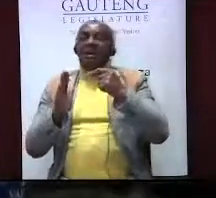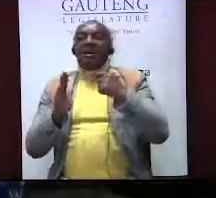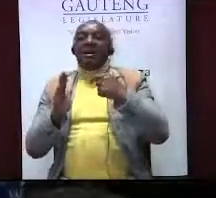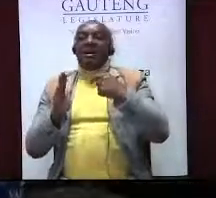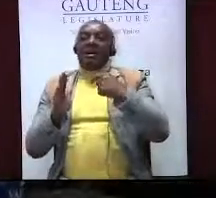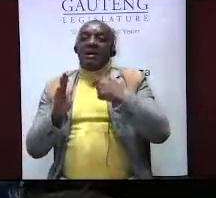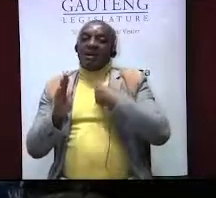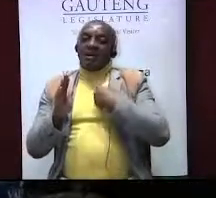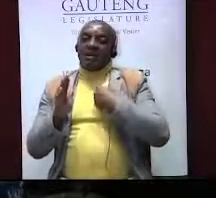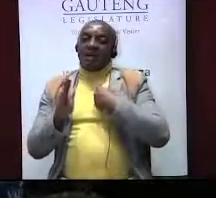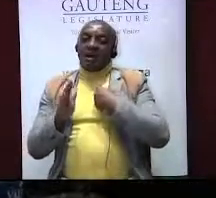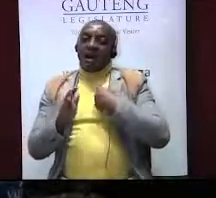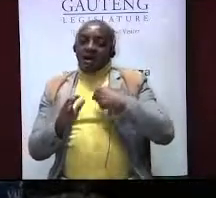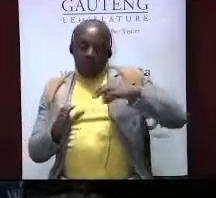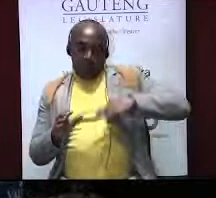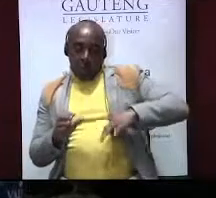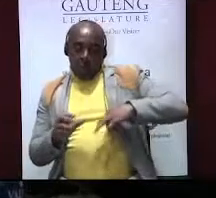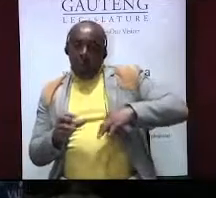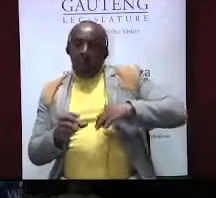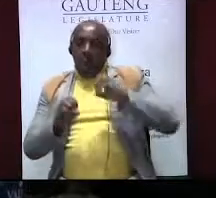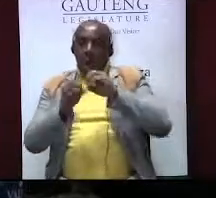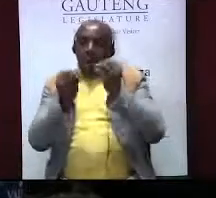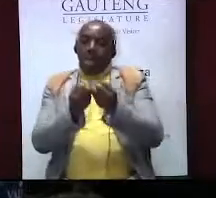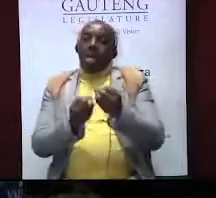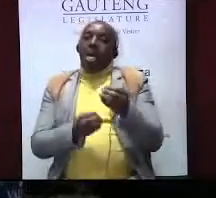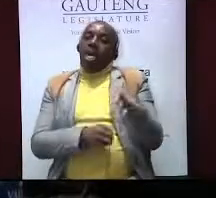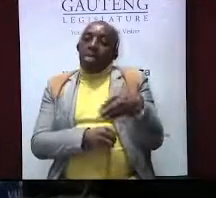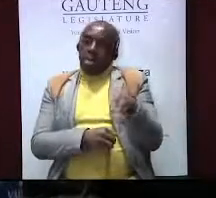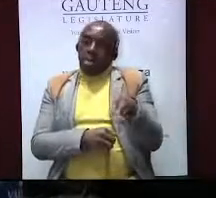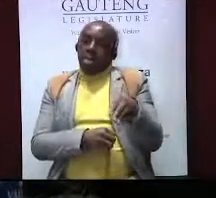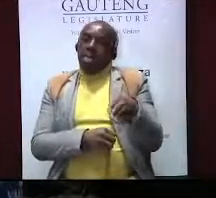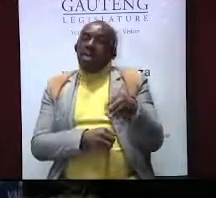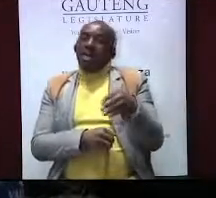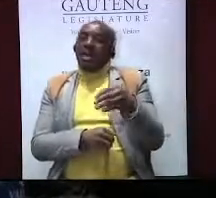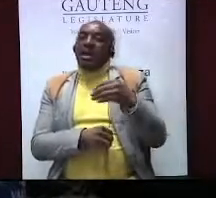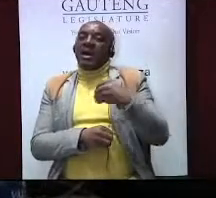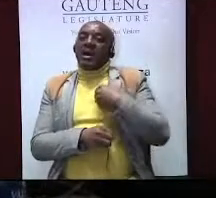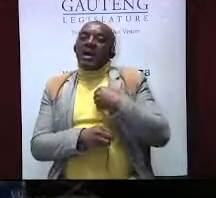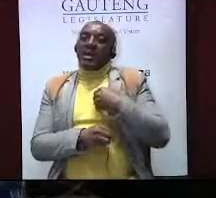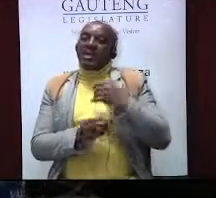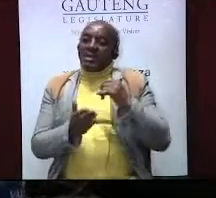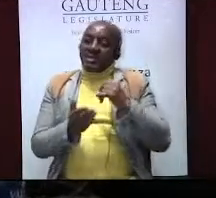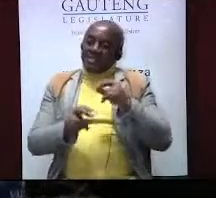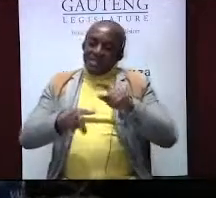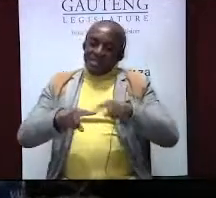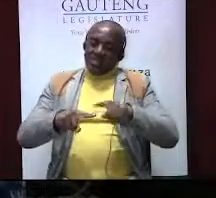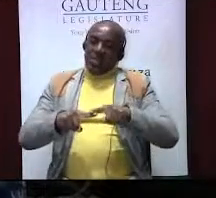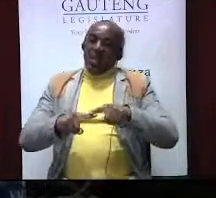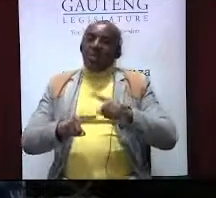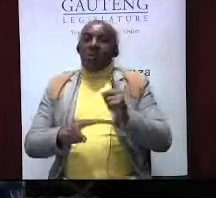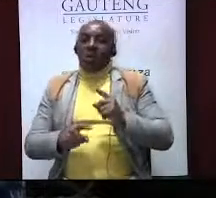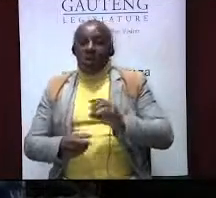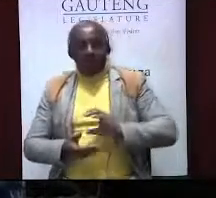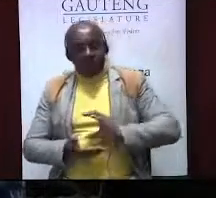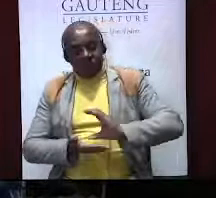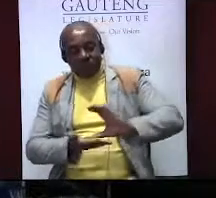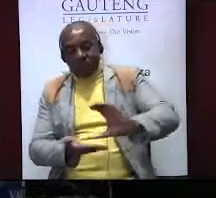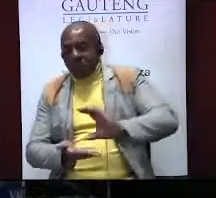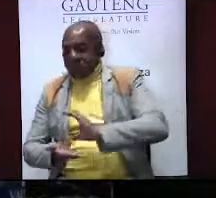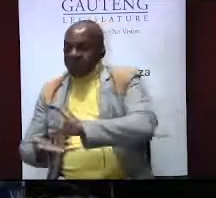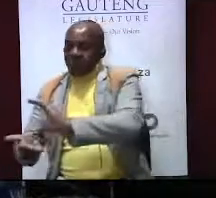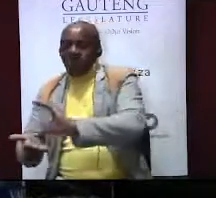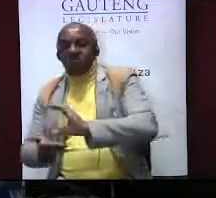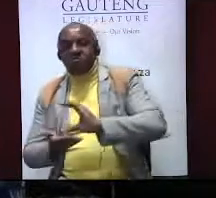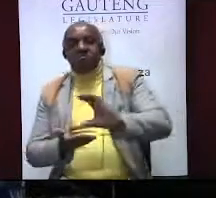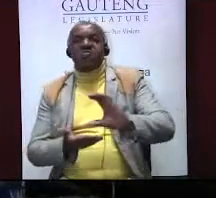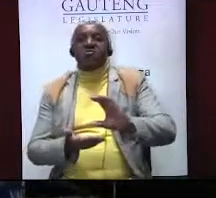we are a non-profit organization who only would rely on offerings. But because of churches